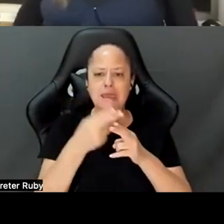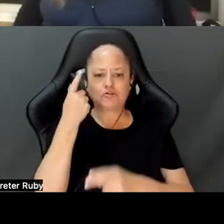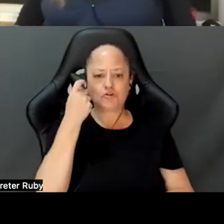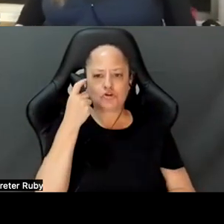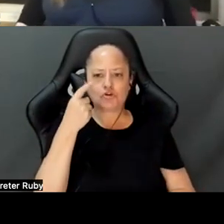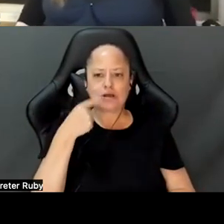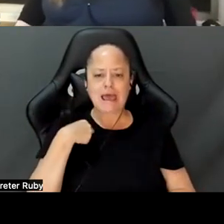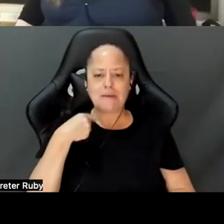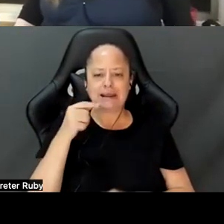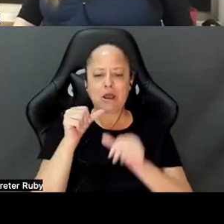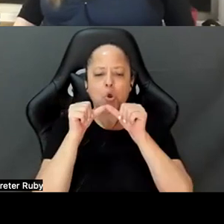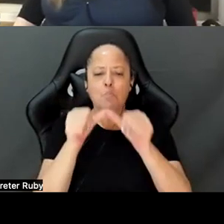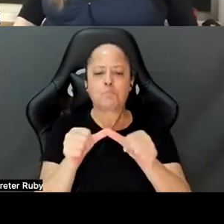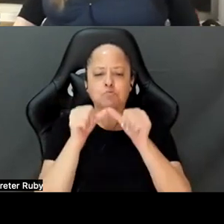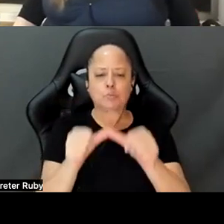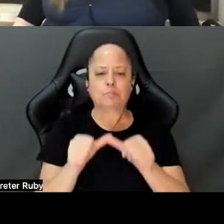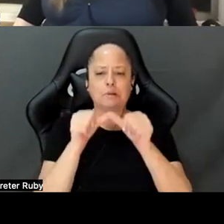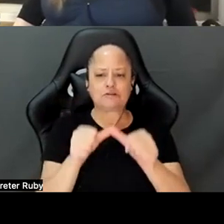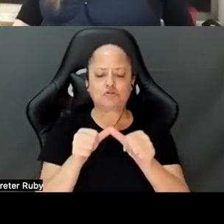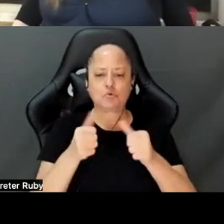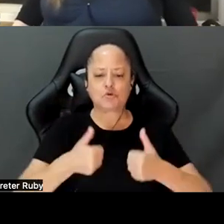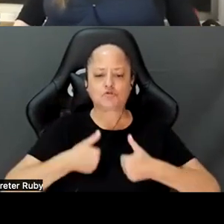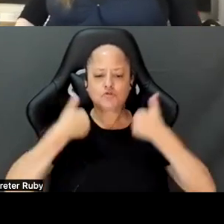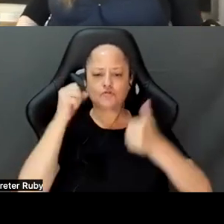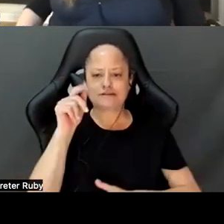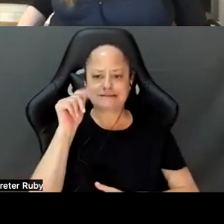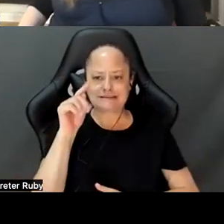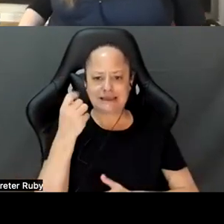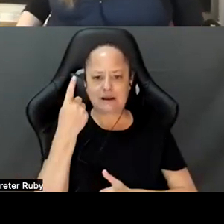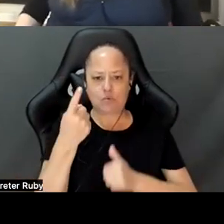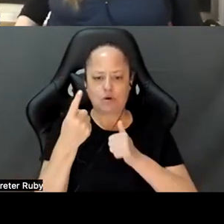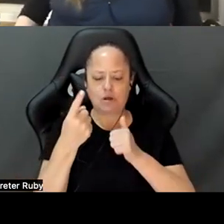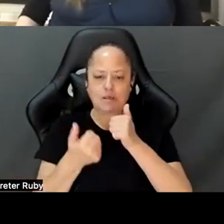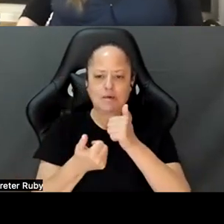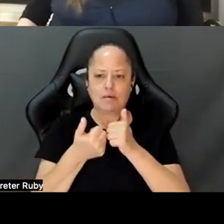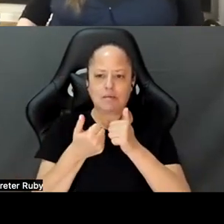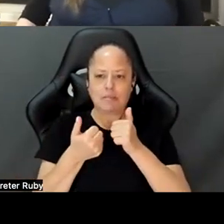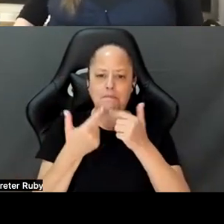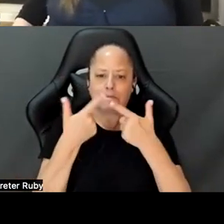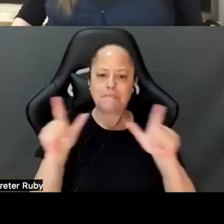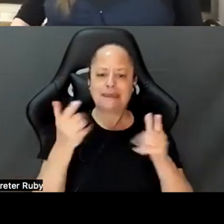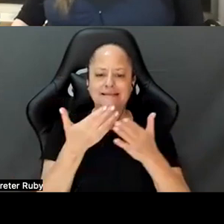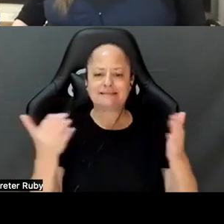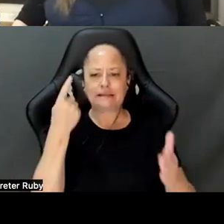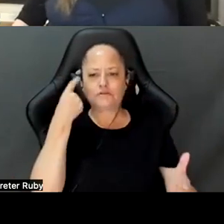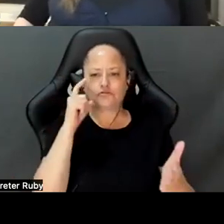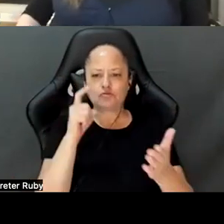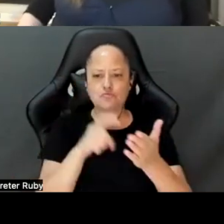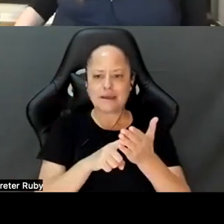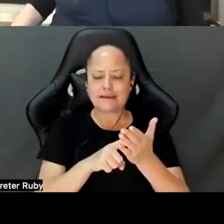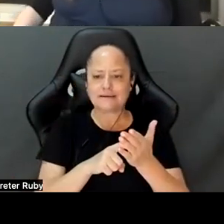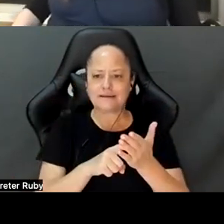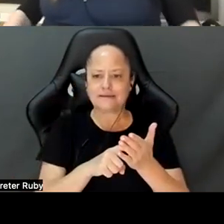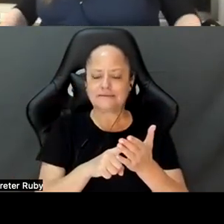this perpetual survival state. One of the most prominent things is just trying to recognize,